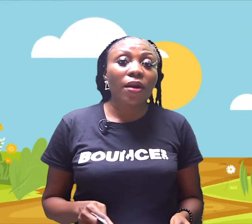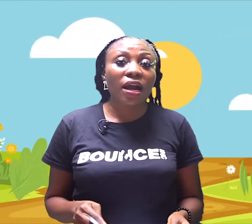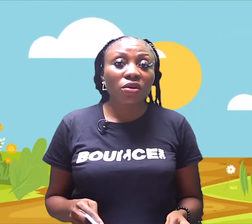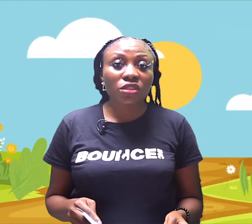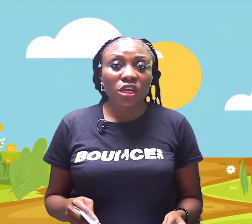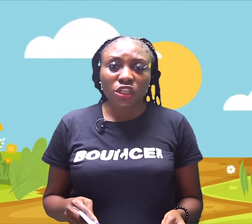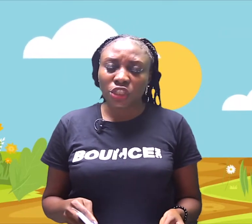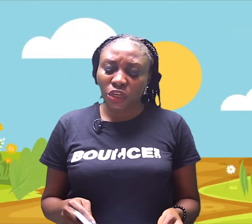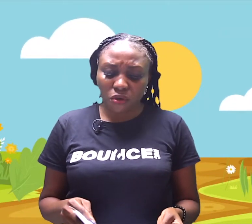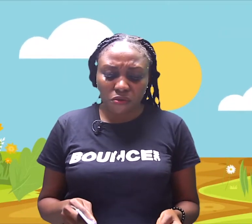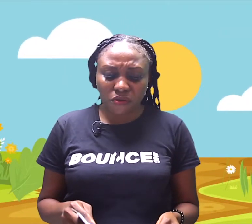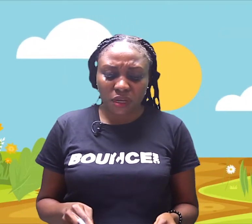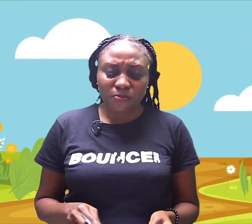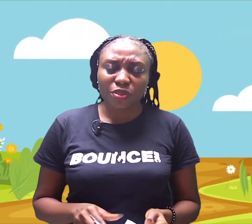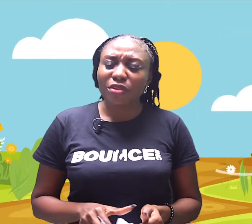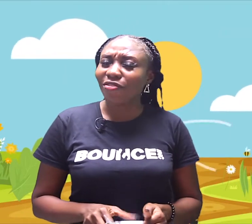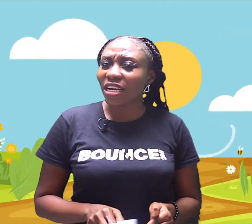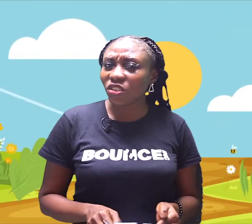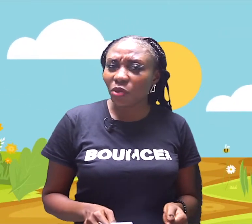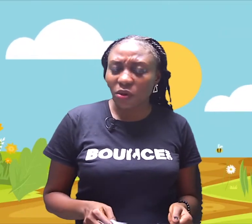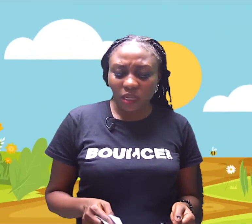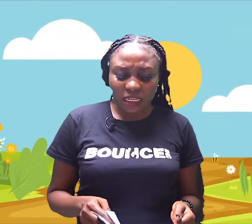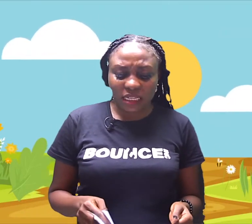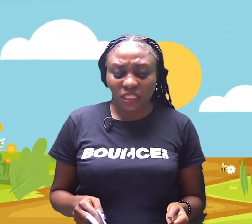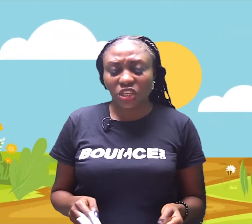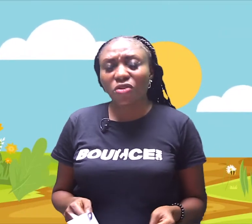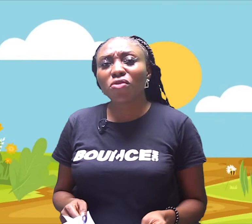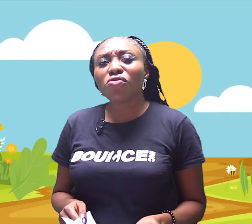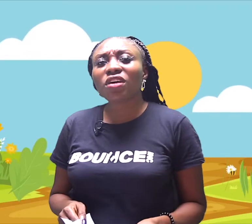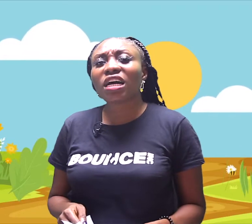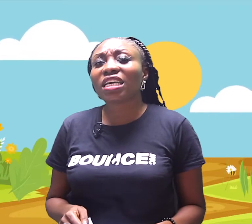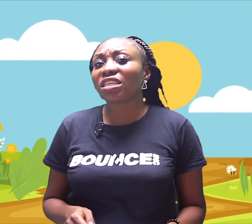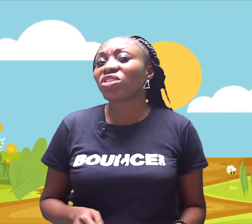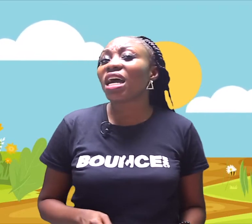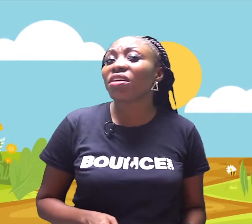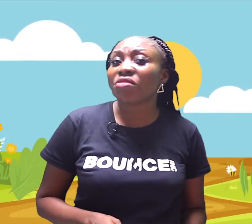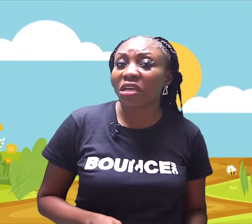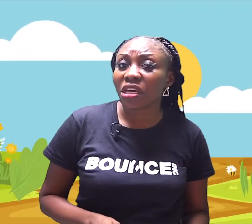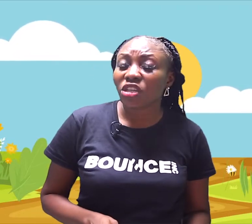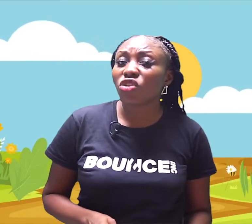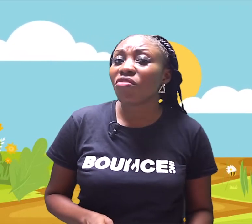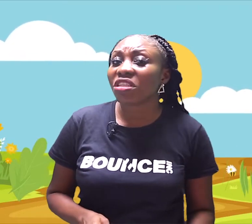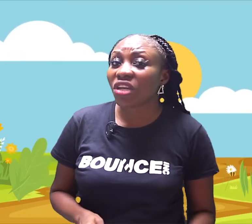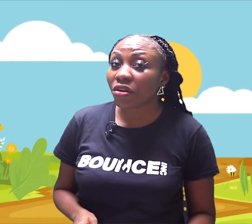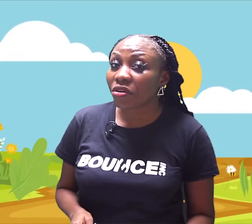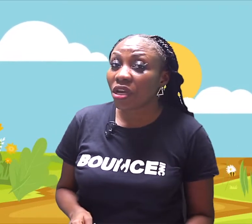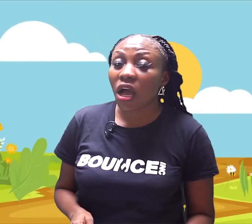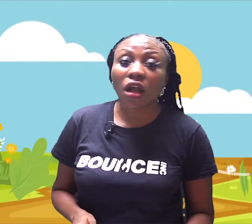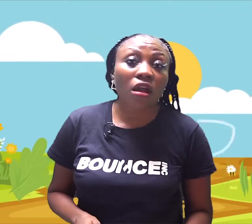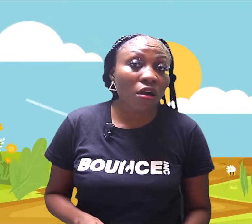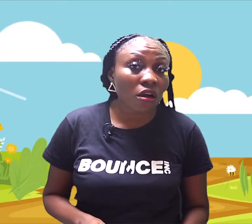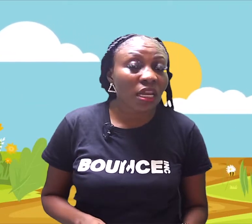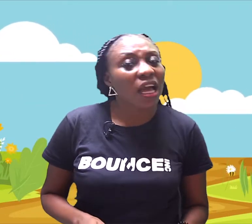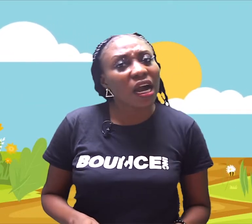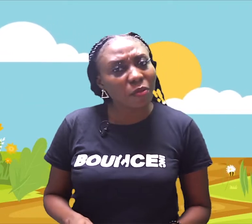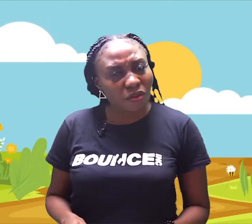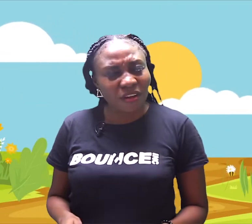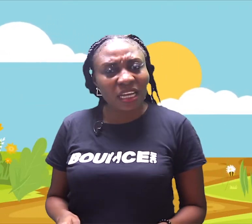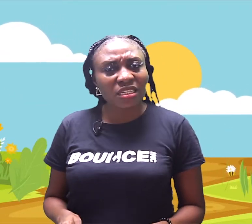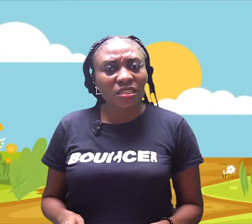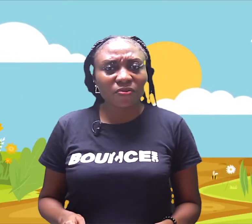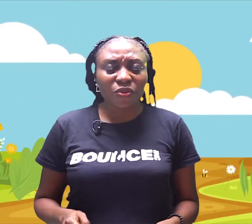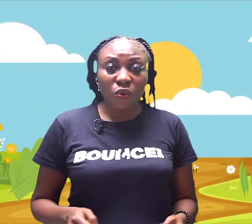month about Jehovah. The first week, we learned that Jehovah is Jireh. Jehovah Jireh, God,